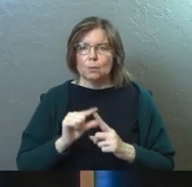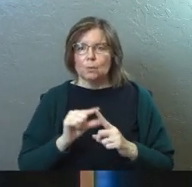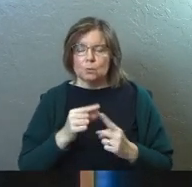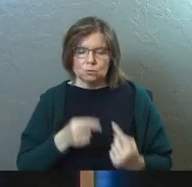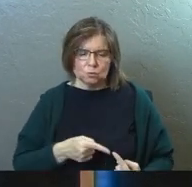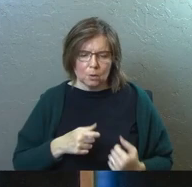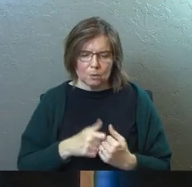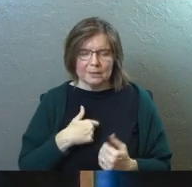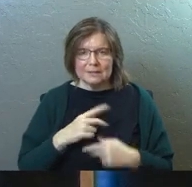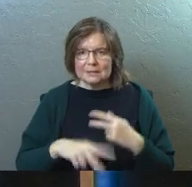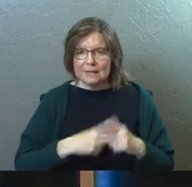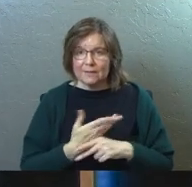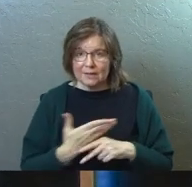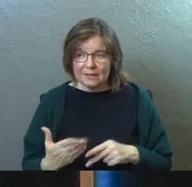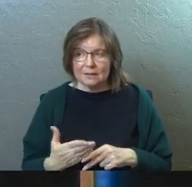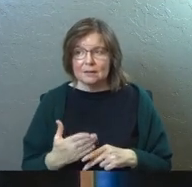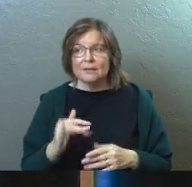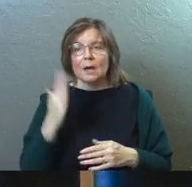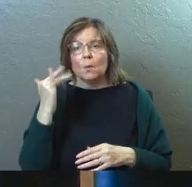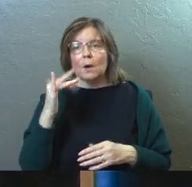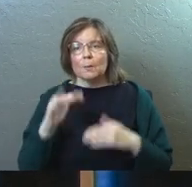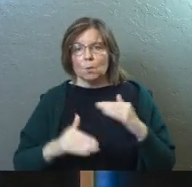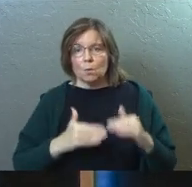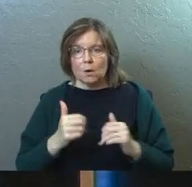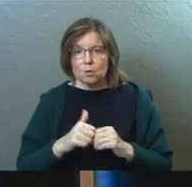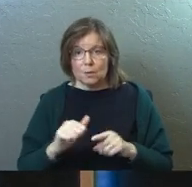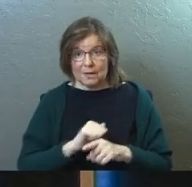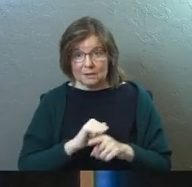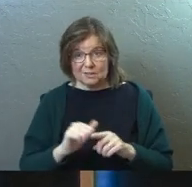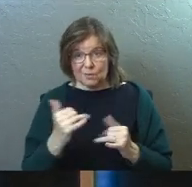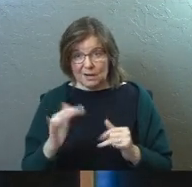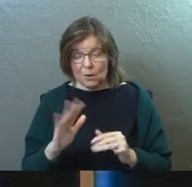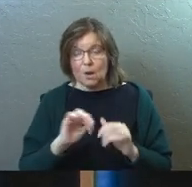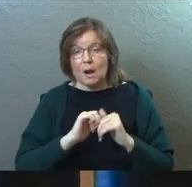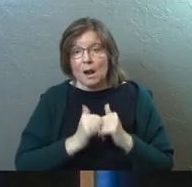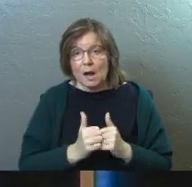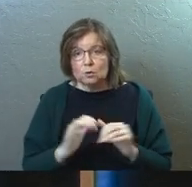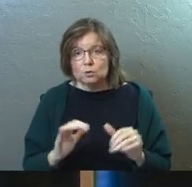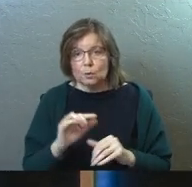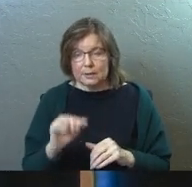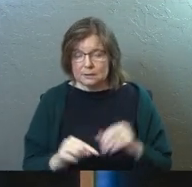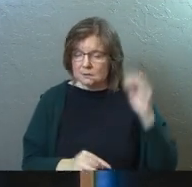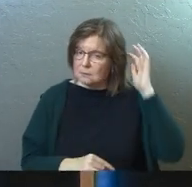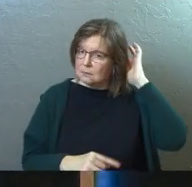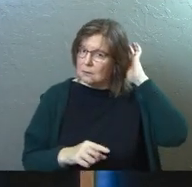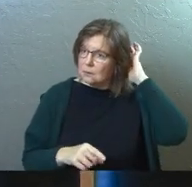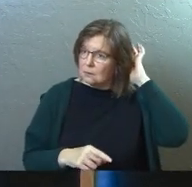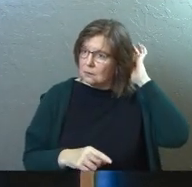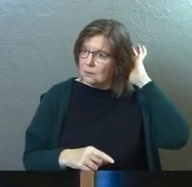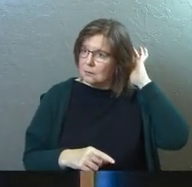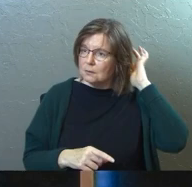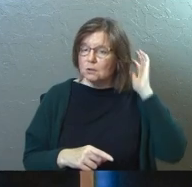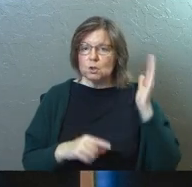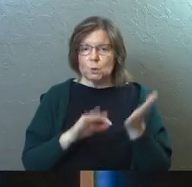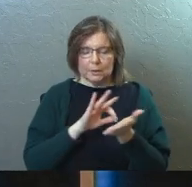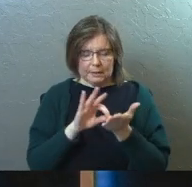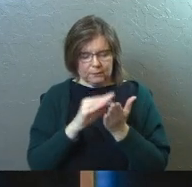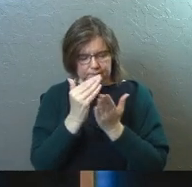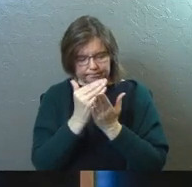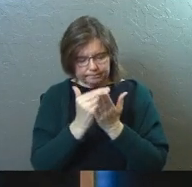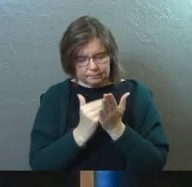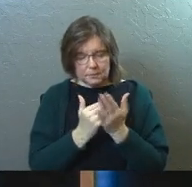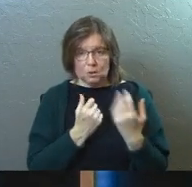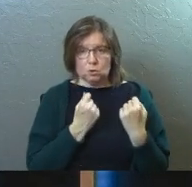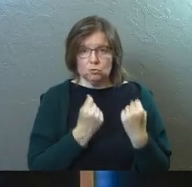words and we struggle with this kind of a thing. So that's why I'm going to walk you through an exercise right now on how to do this. You're going to inventory